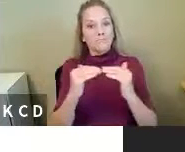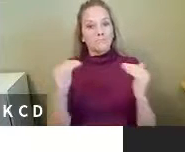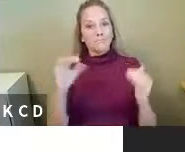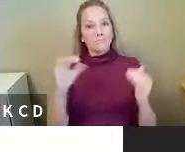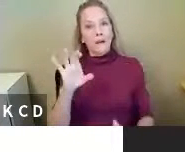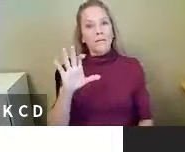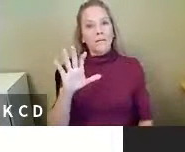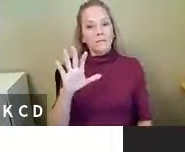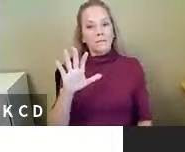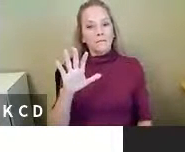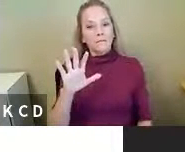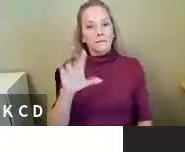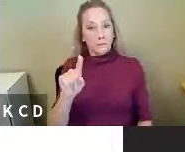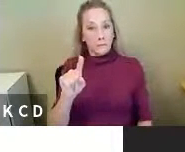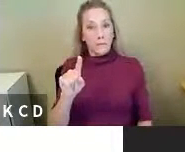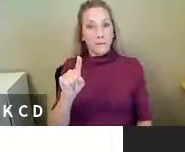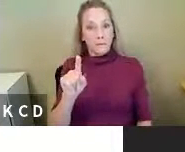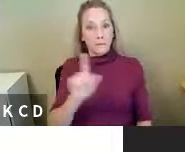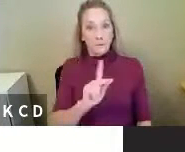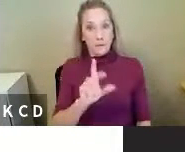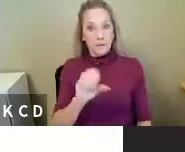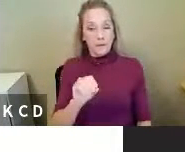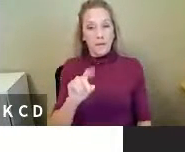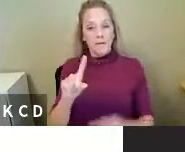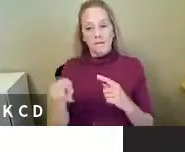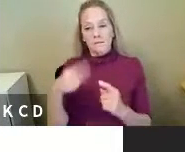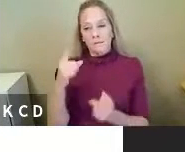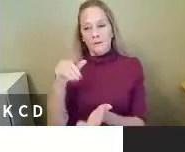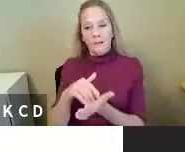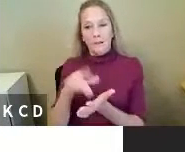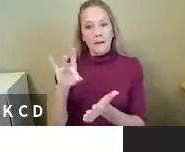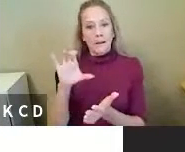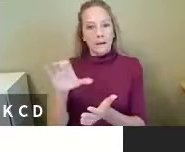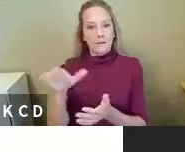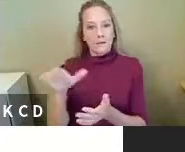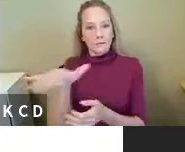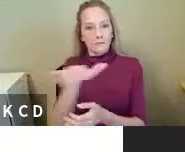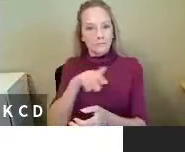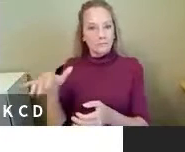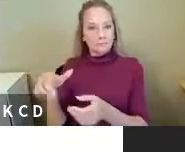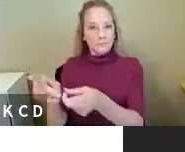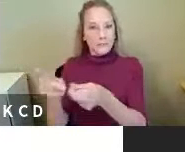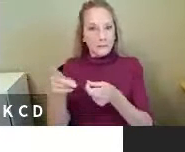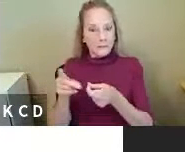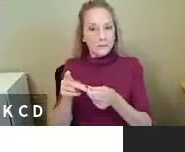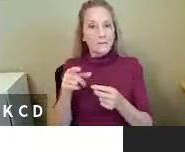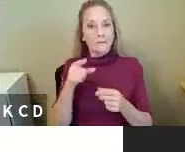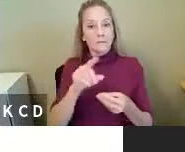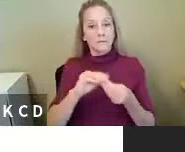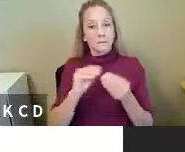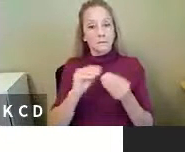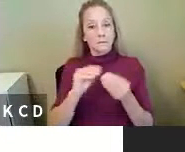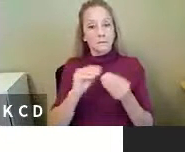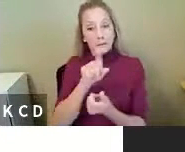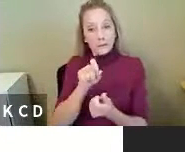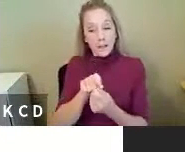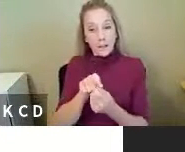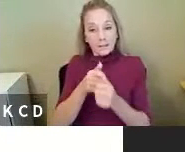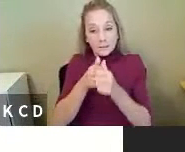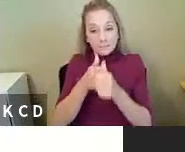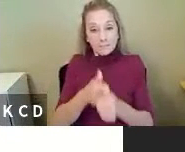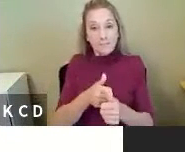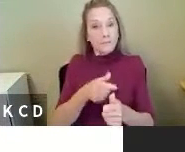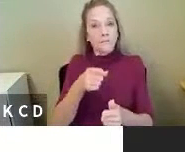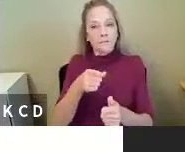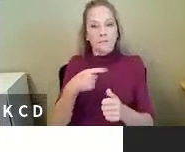the county, and then about 1,800 in the district. And again, this is, the numbers may not always precisely line up for the county. This is